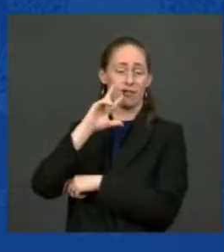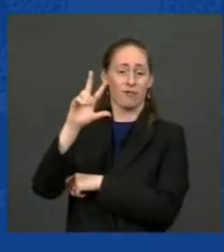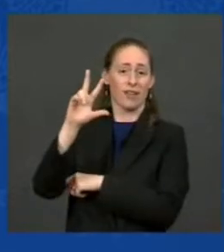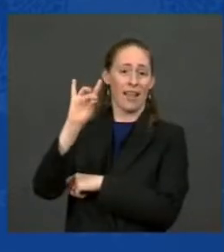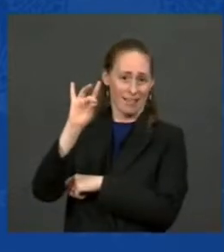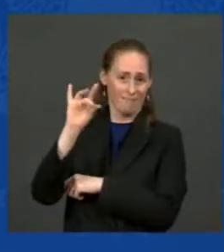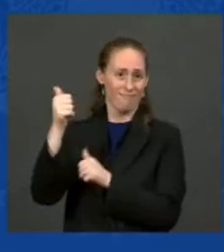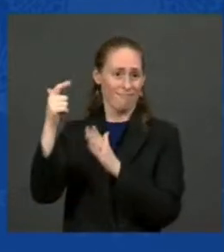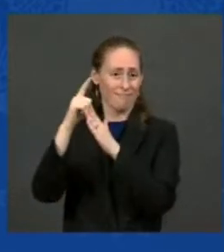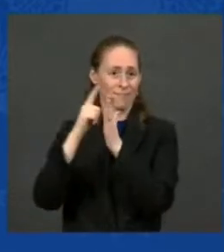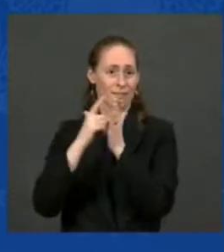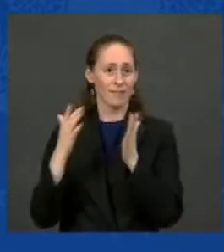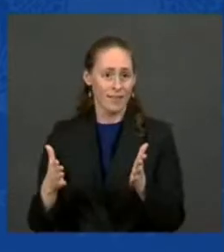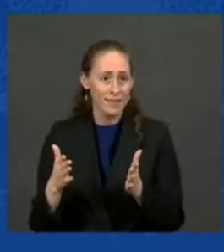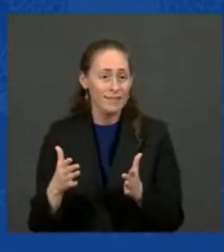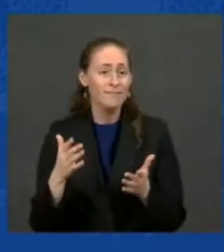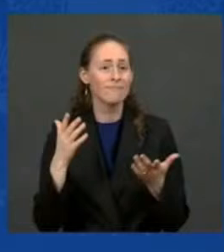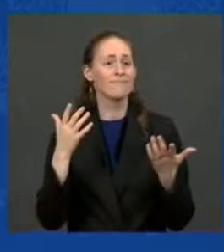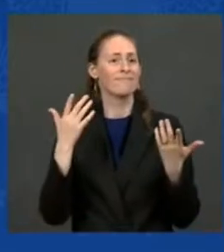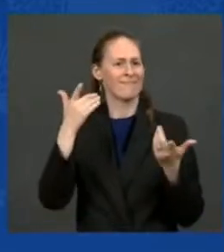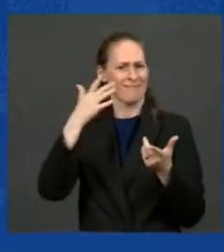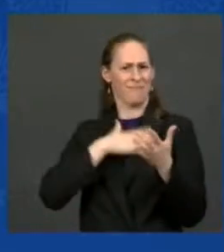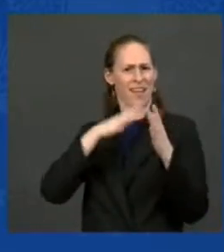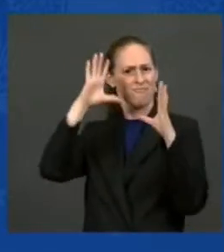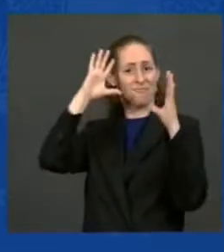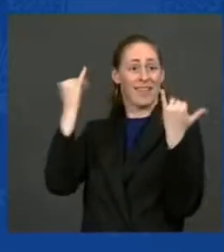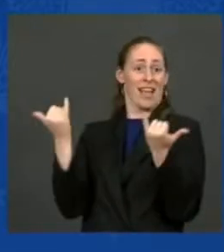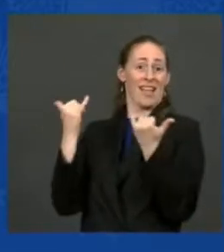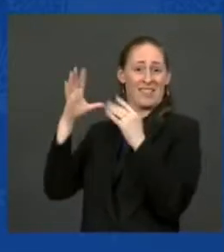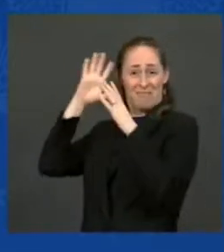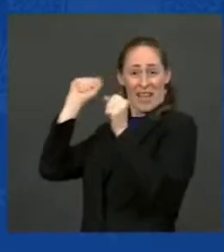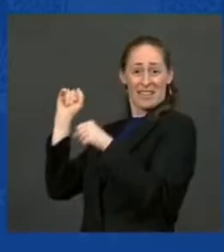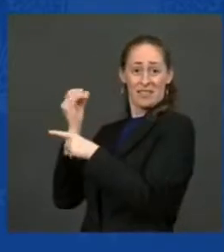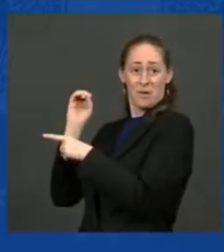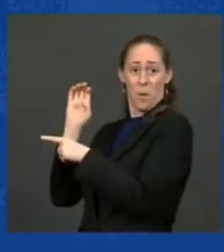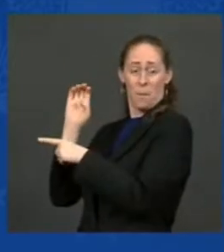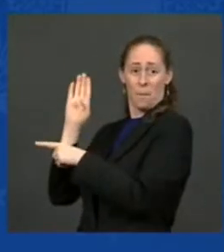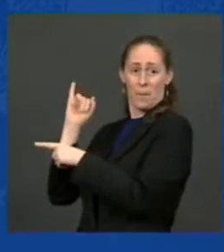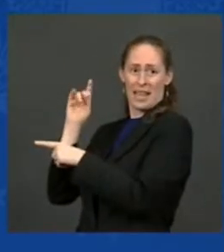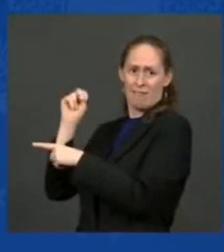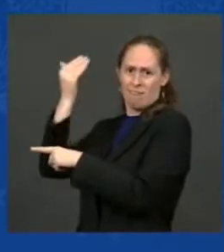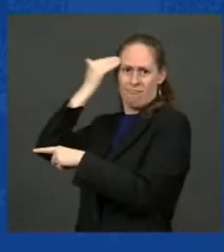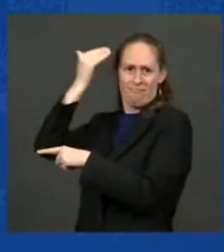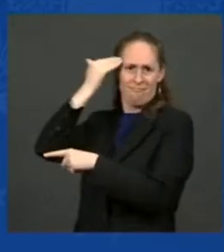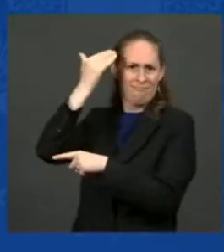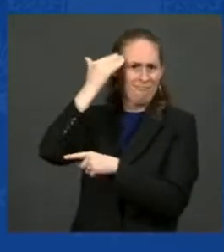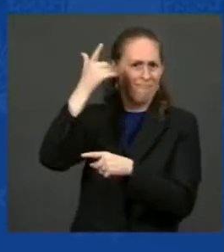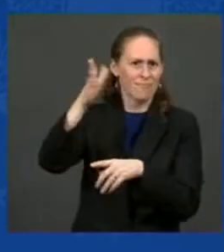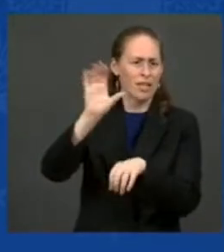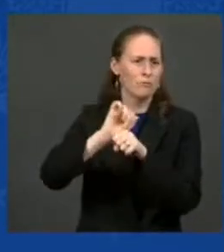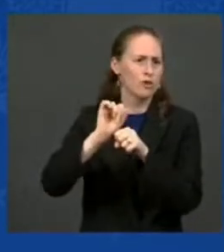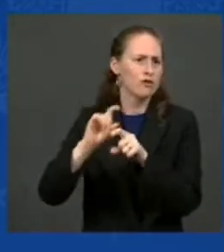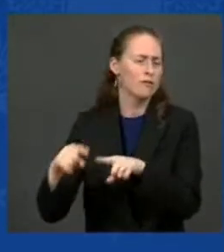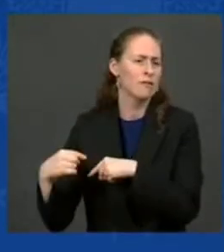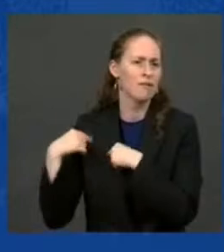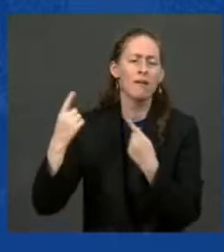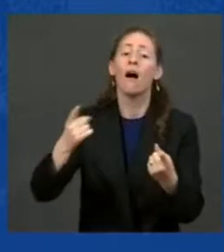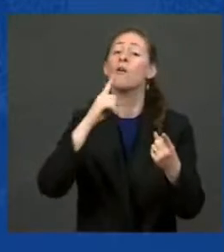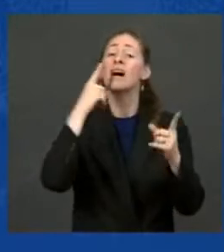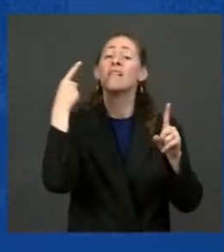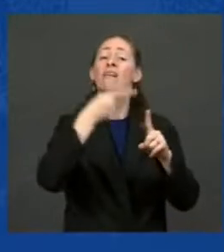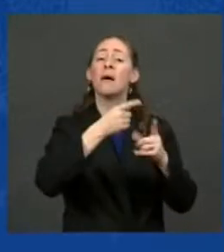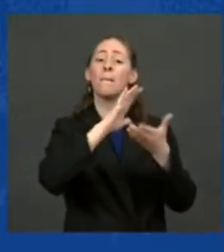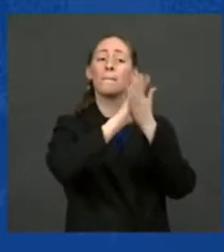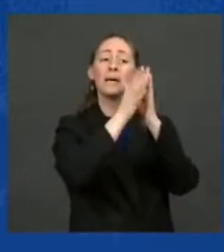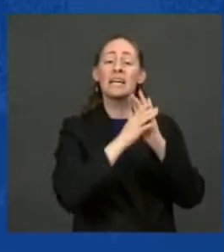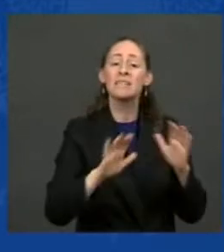President Joe Biden has believed and championed for his entire public life, is the peace and security we all seek at